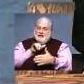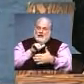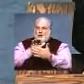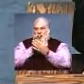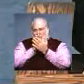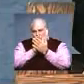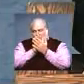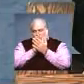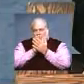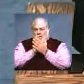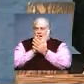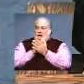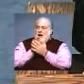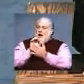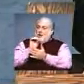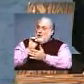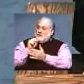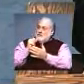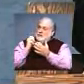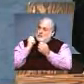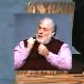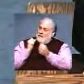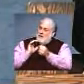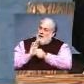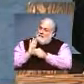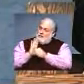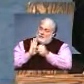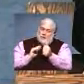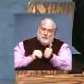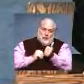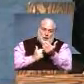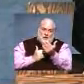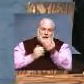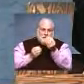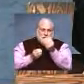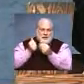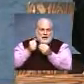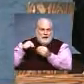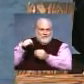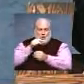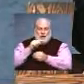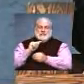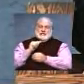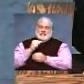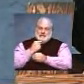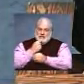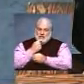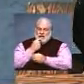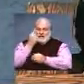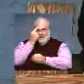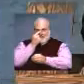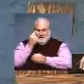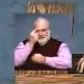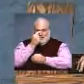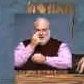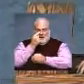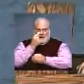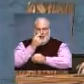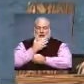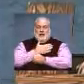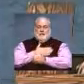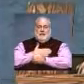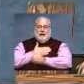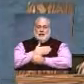Doris, have been brave enough to propose. And so many of you are, I can tell, very seriously considering. Please